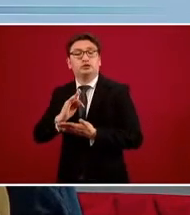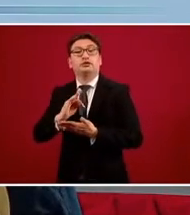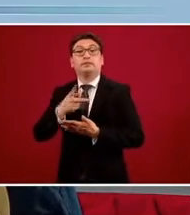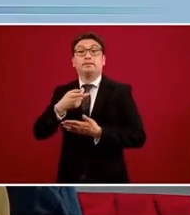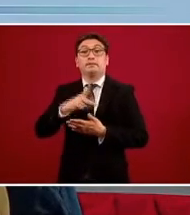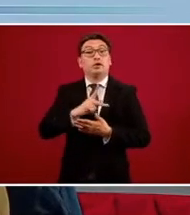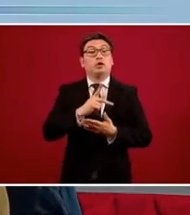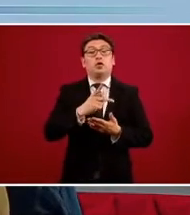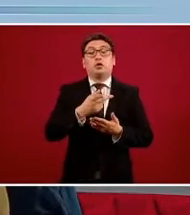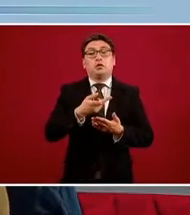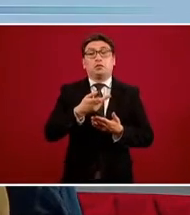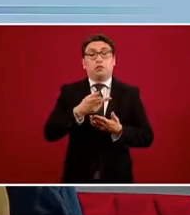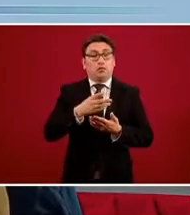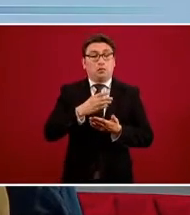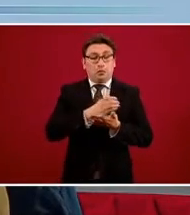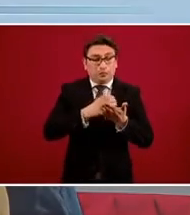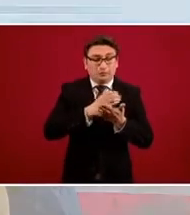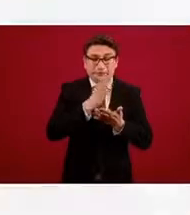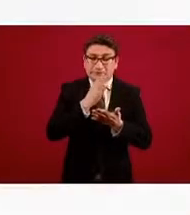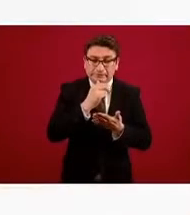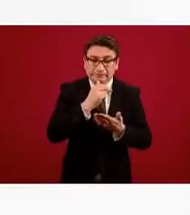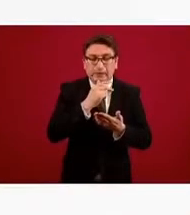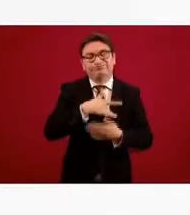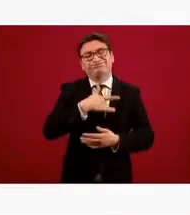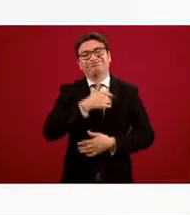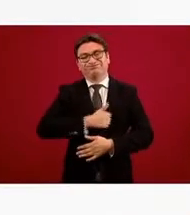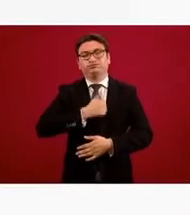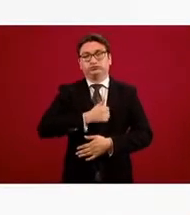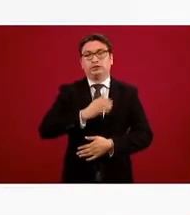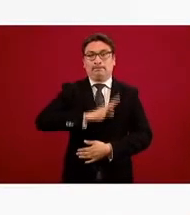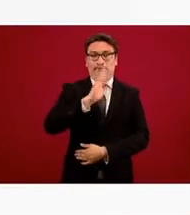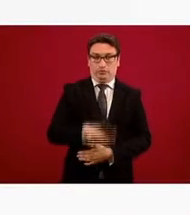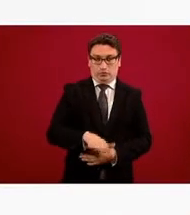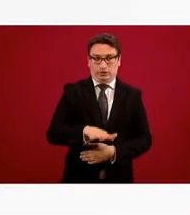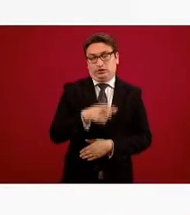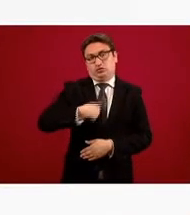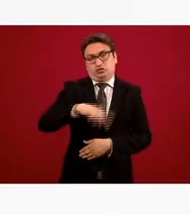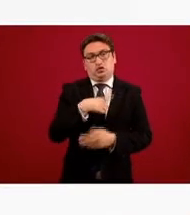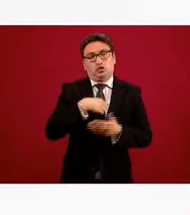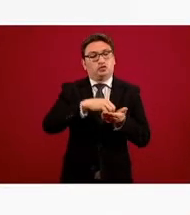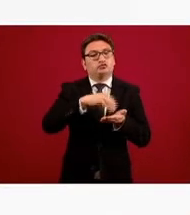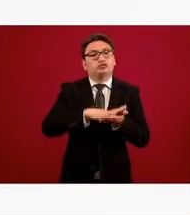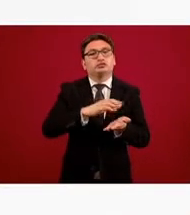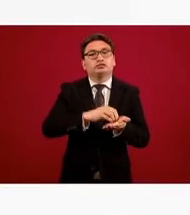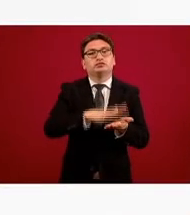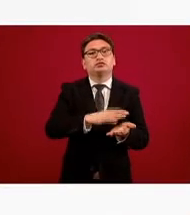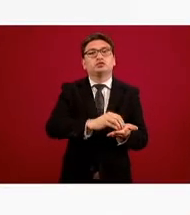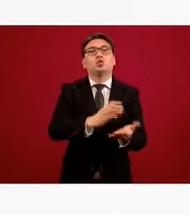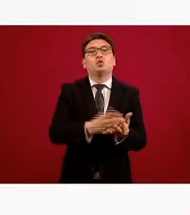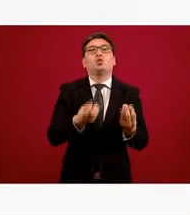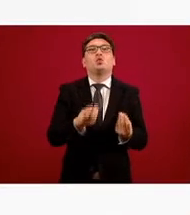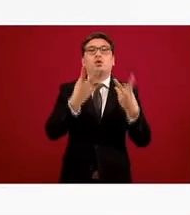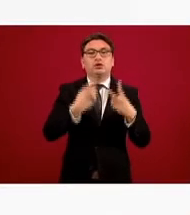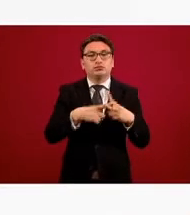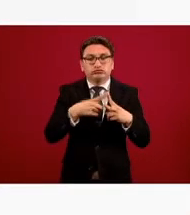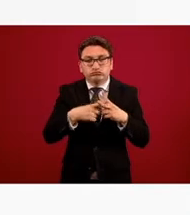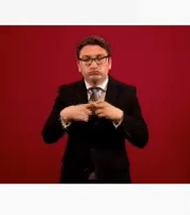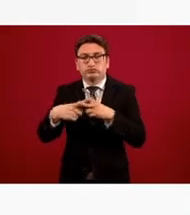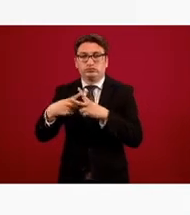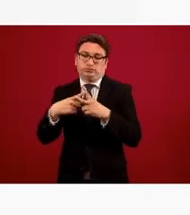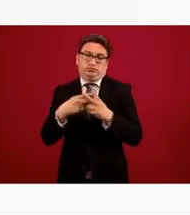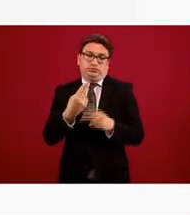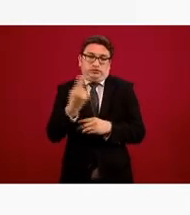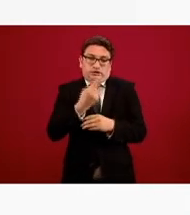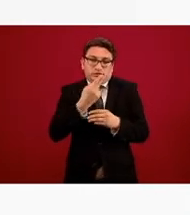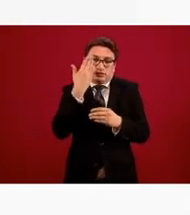do not recover can of course lead to the patient losing their